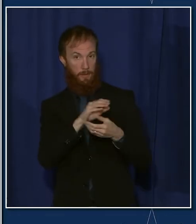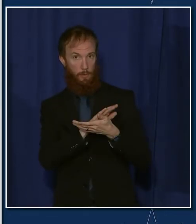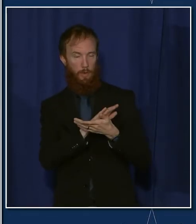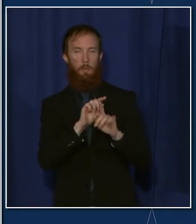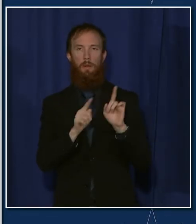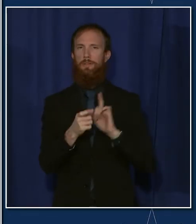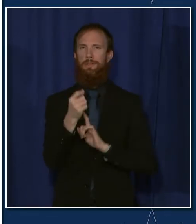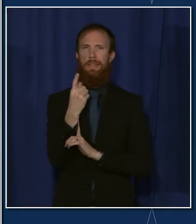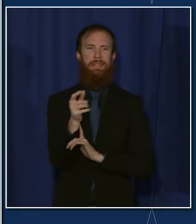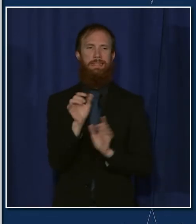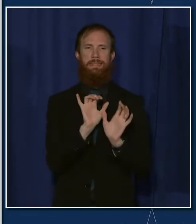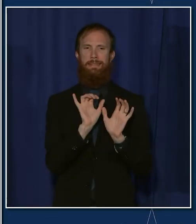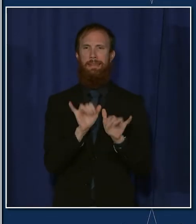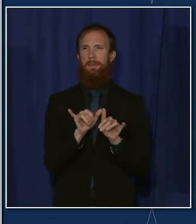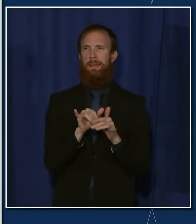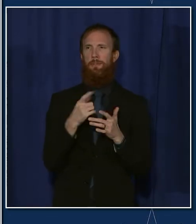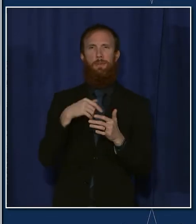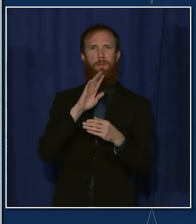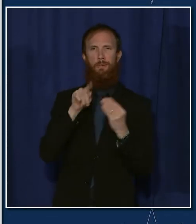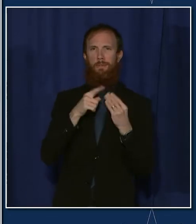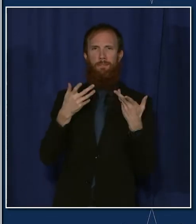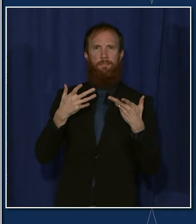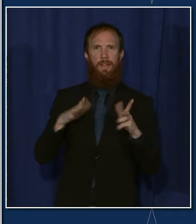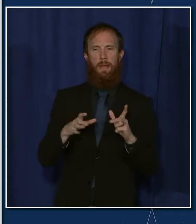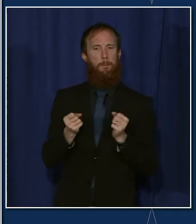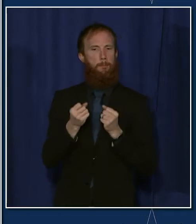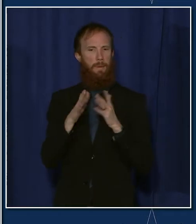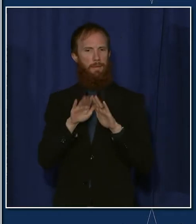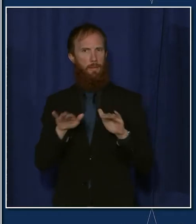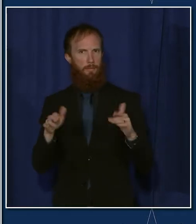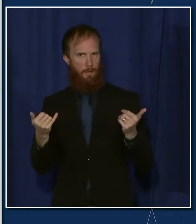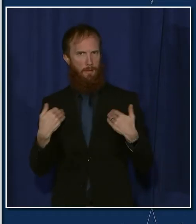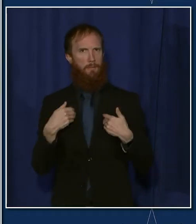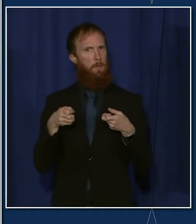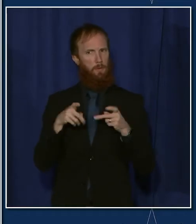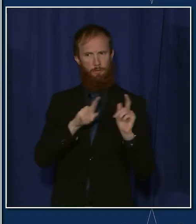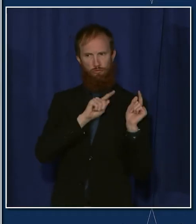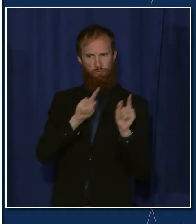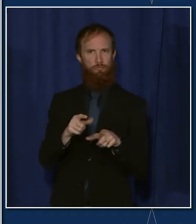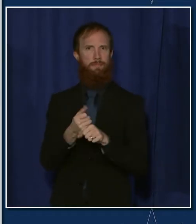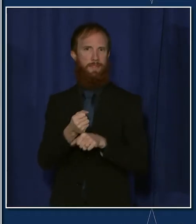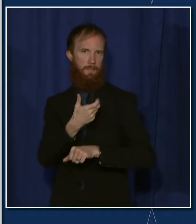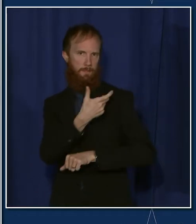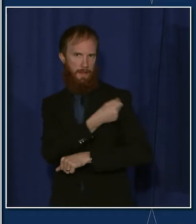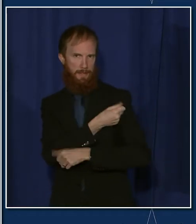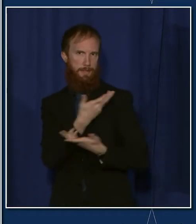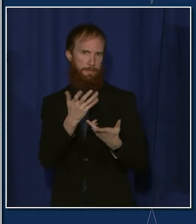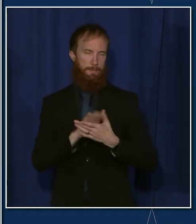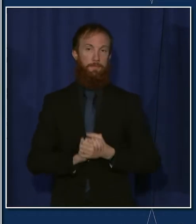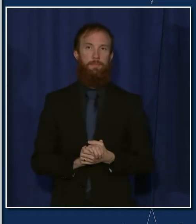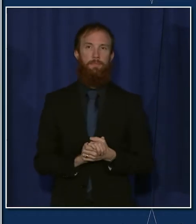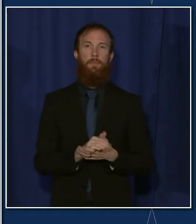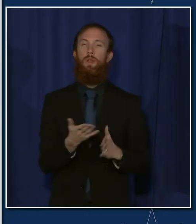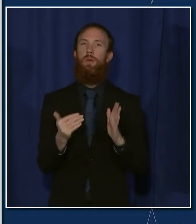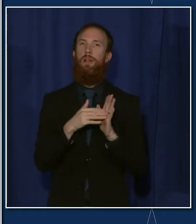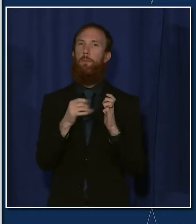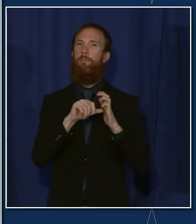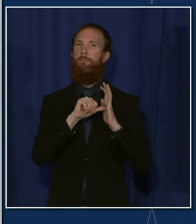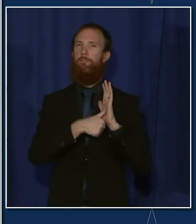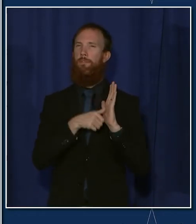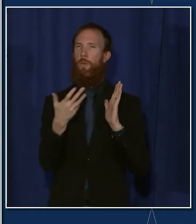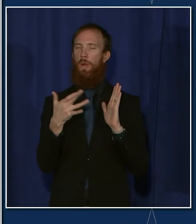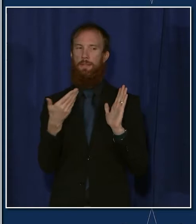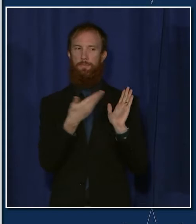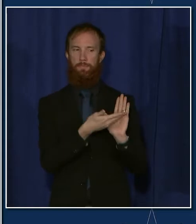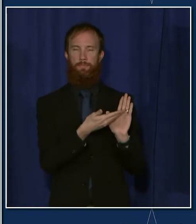children are only now getting the opportunity to be vaccinated. So I want to highlight,